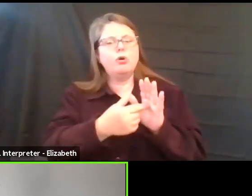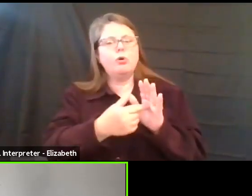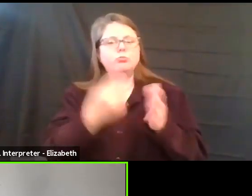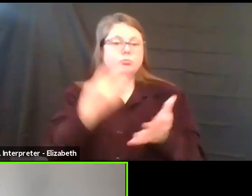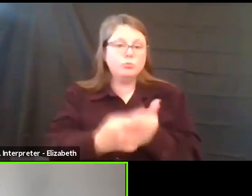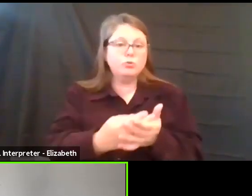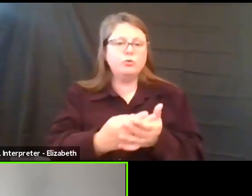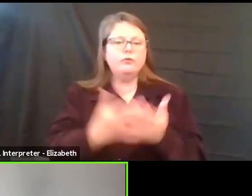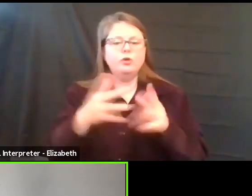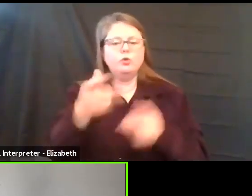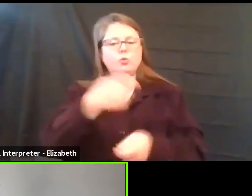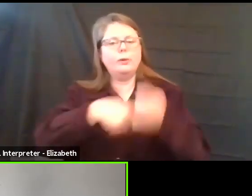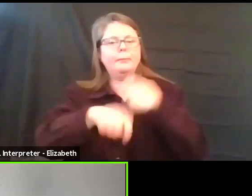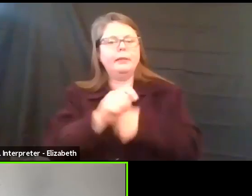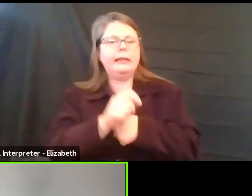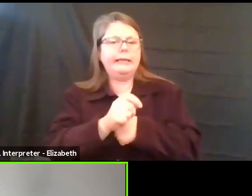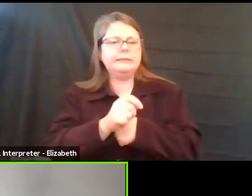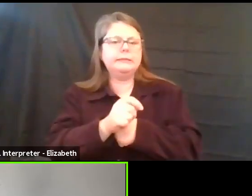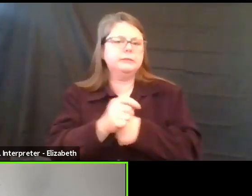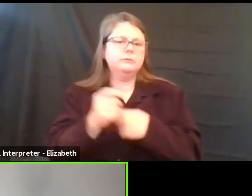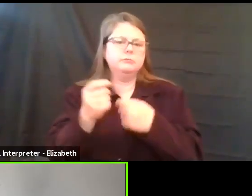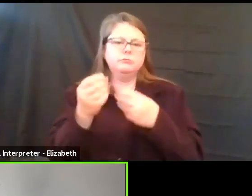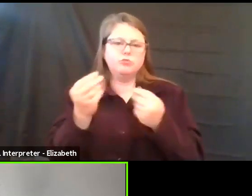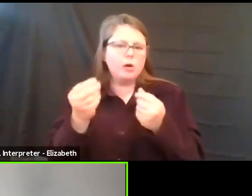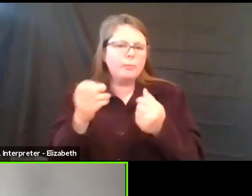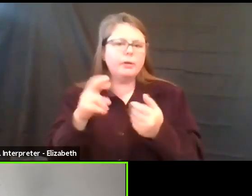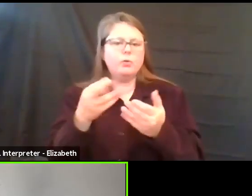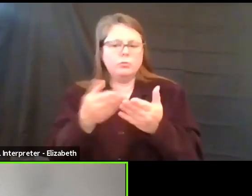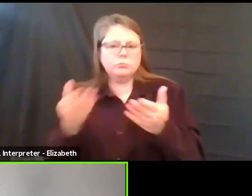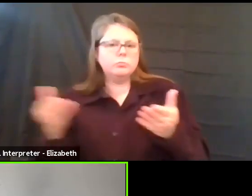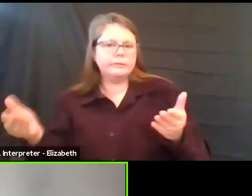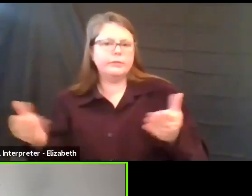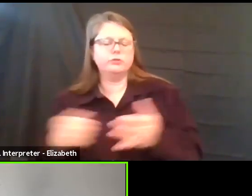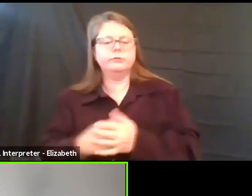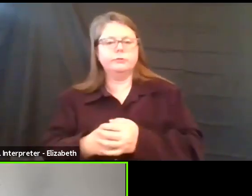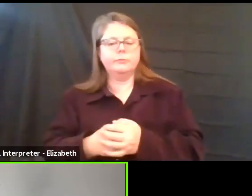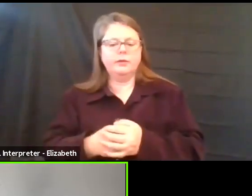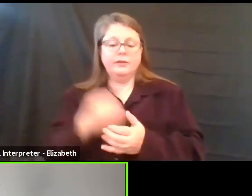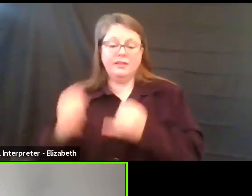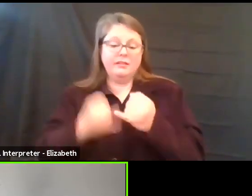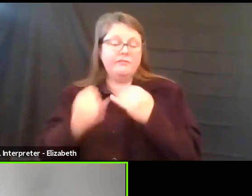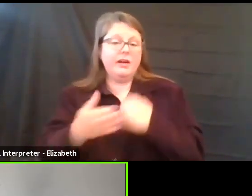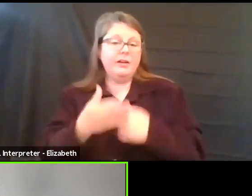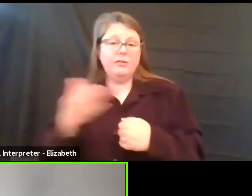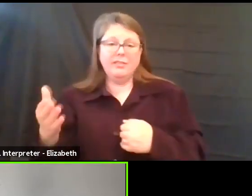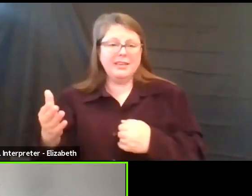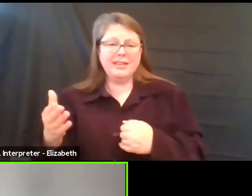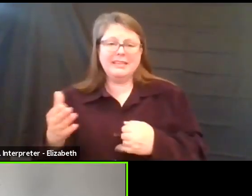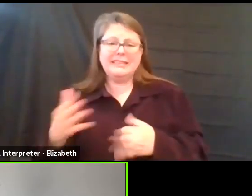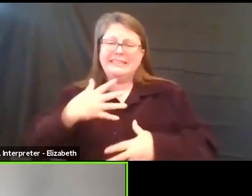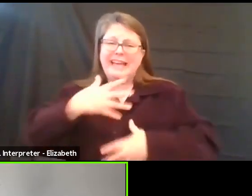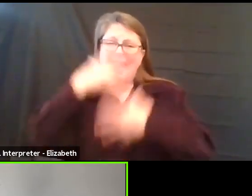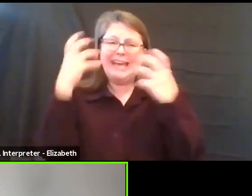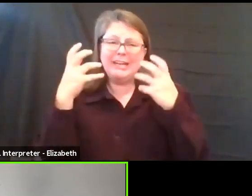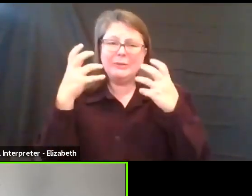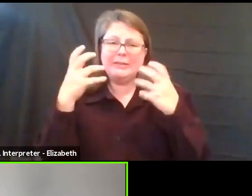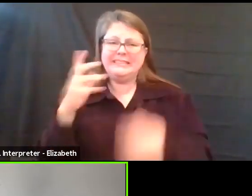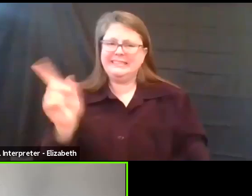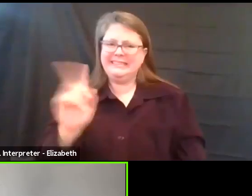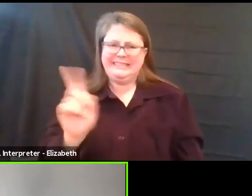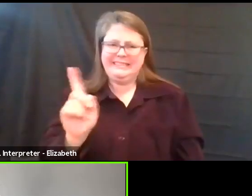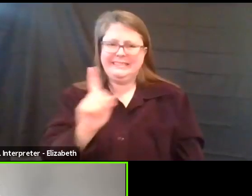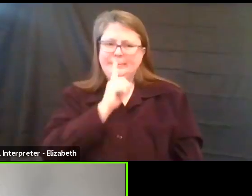And then I suppose the final thing is don't get angry. And I know that this can be a very, very frustrating